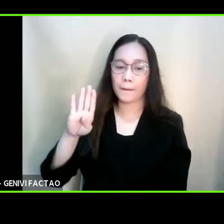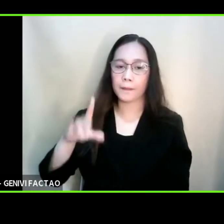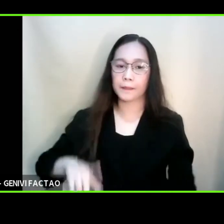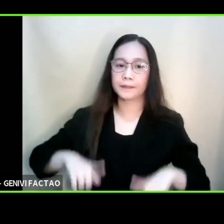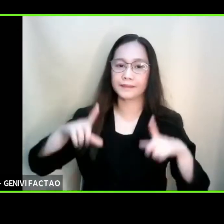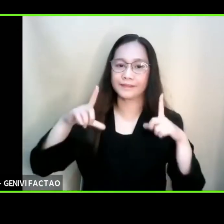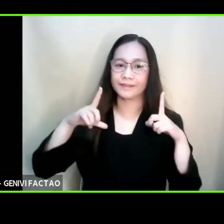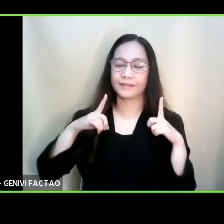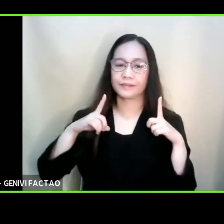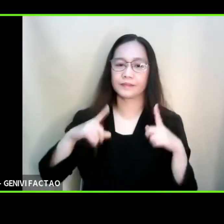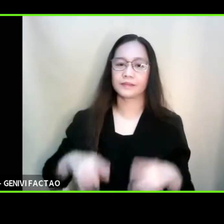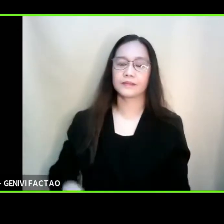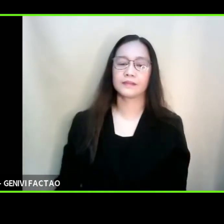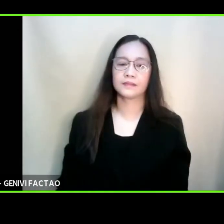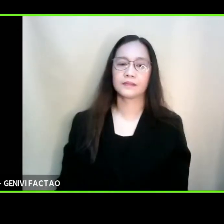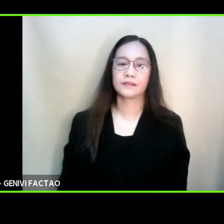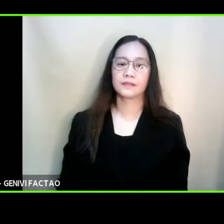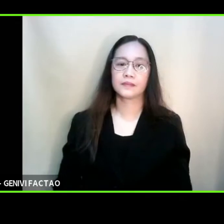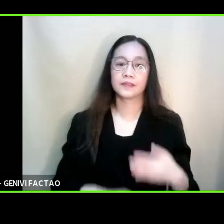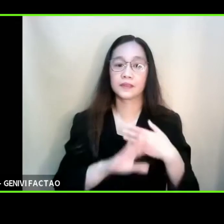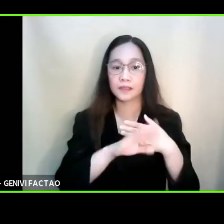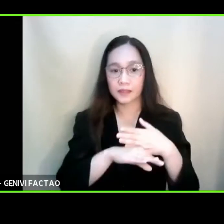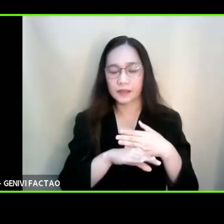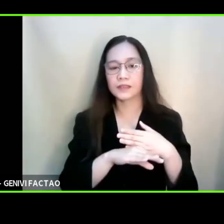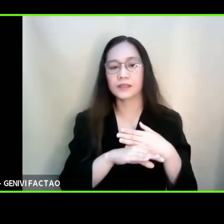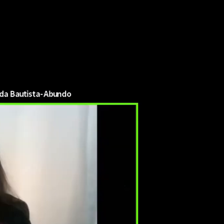So back to you po, Teacher Landa.